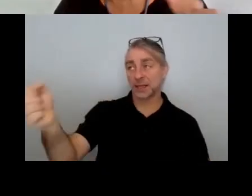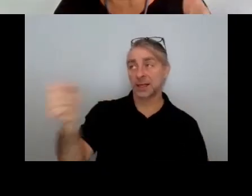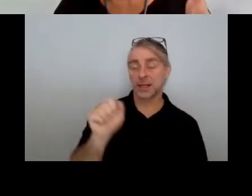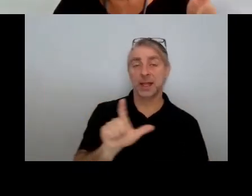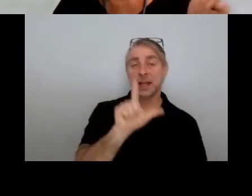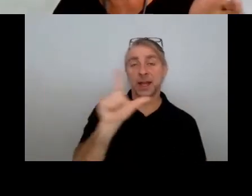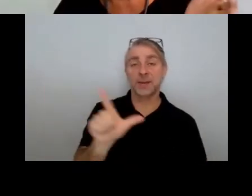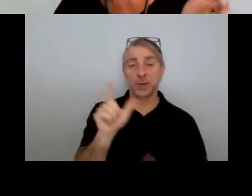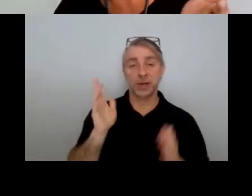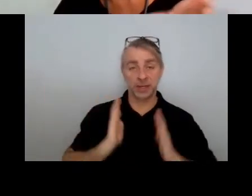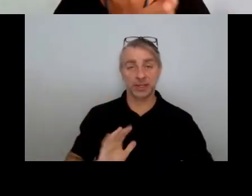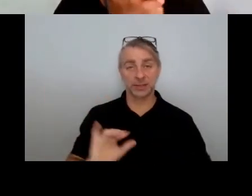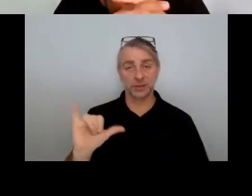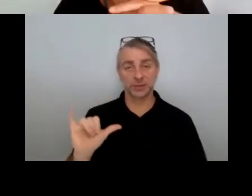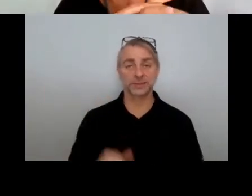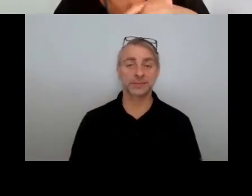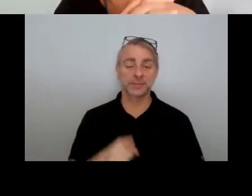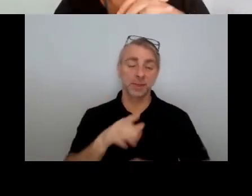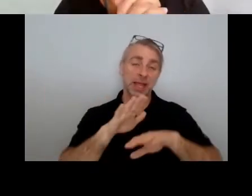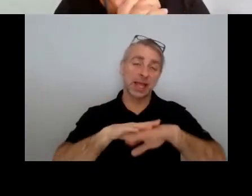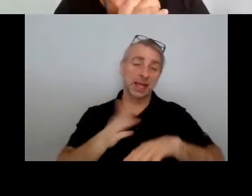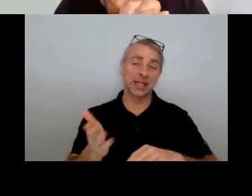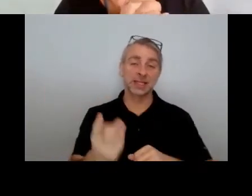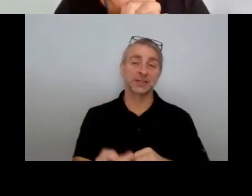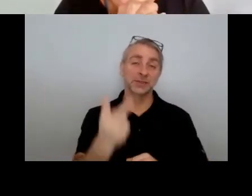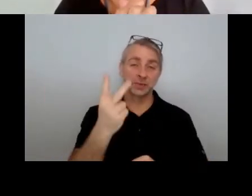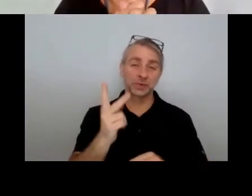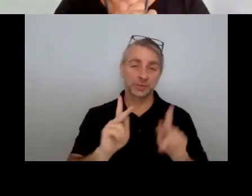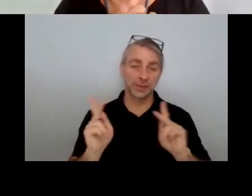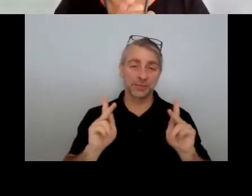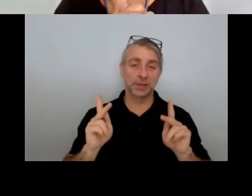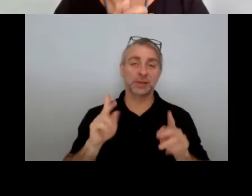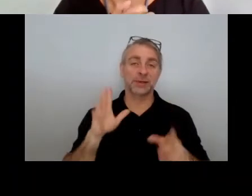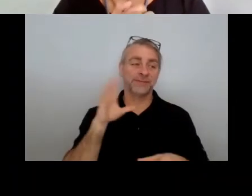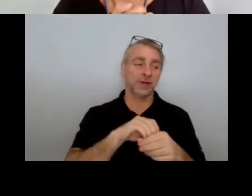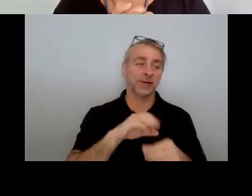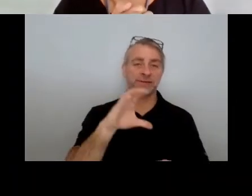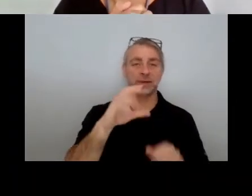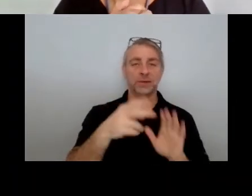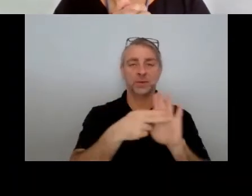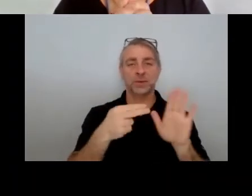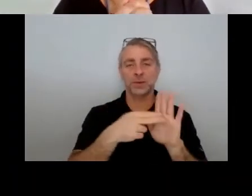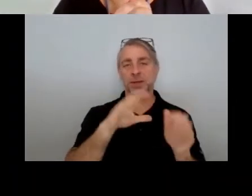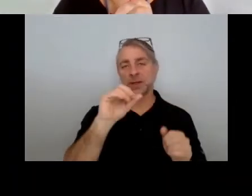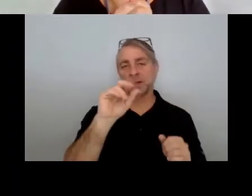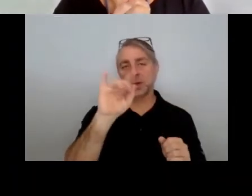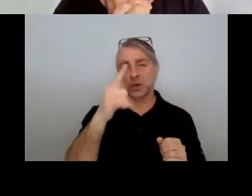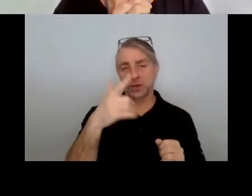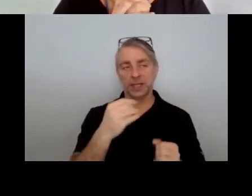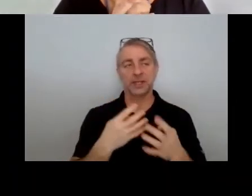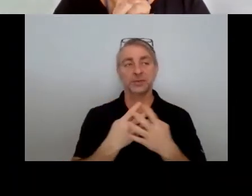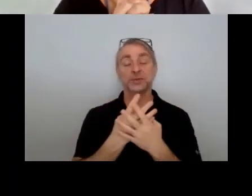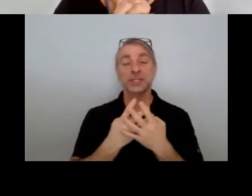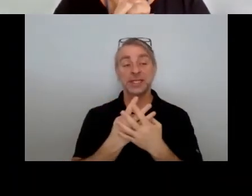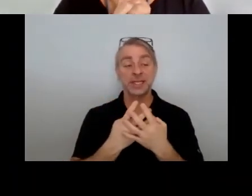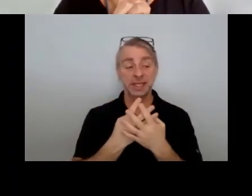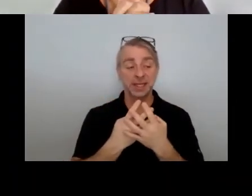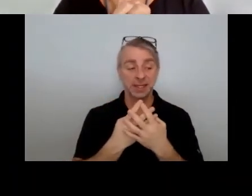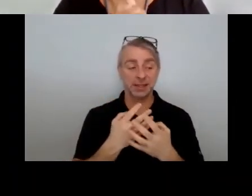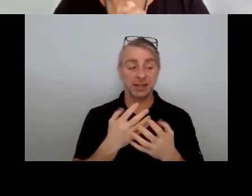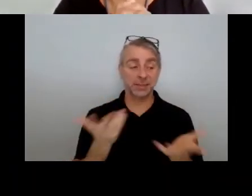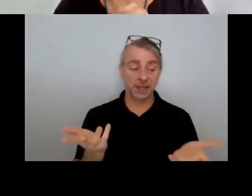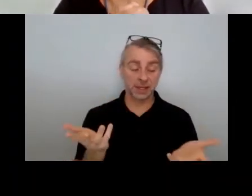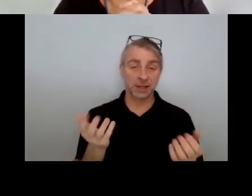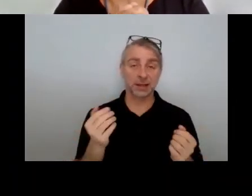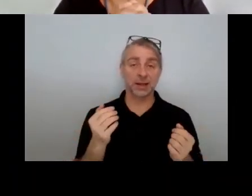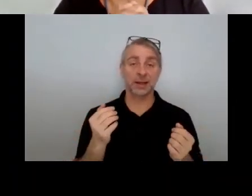in general, you want at least 2 people, helping with the coding and the screening. But as you can see, if you're doing